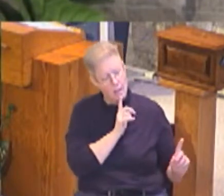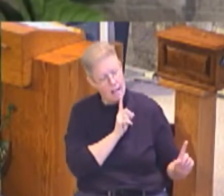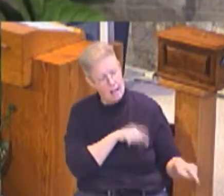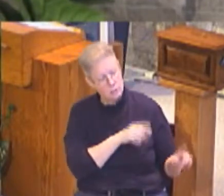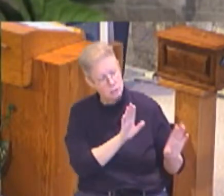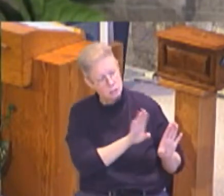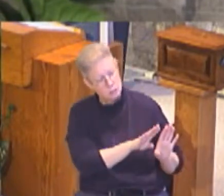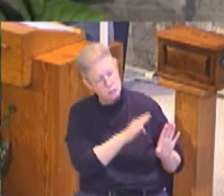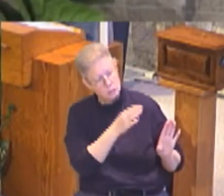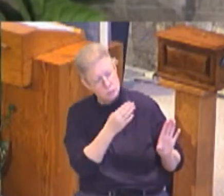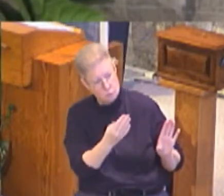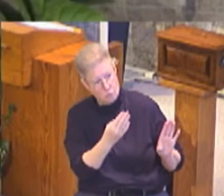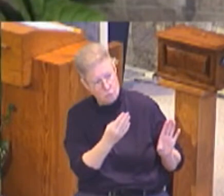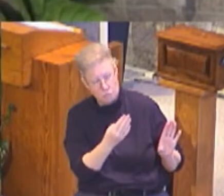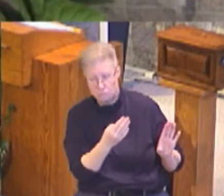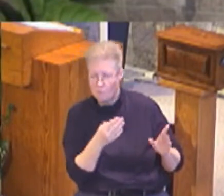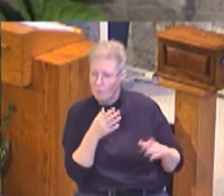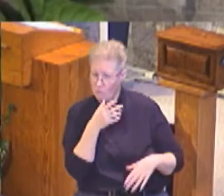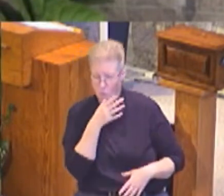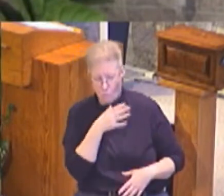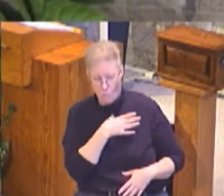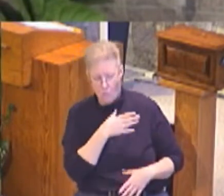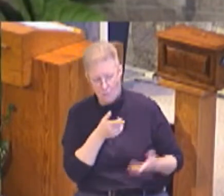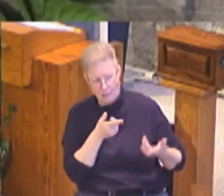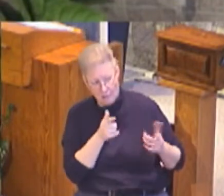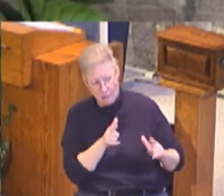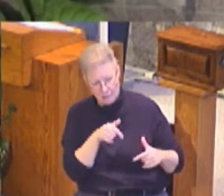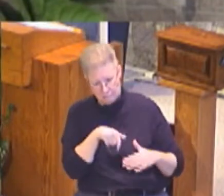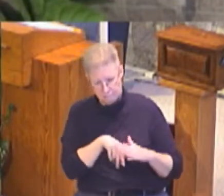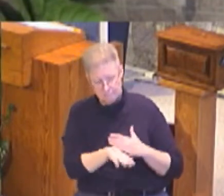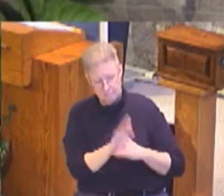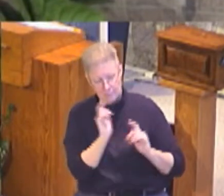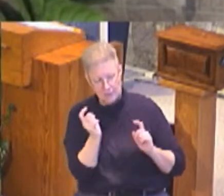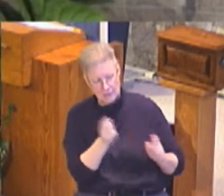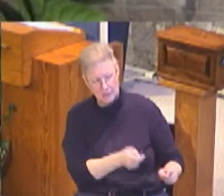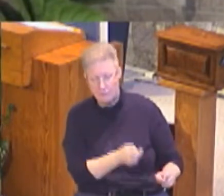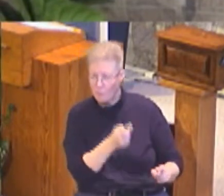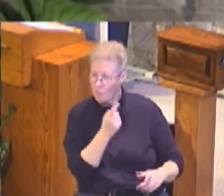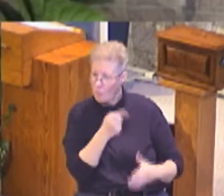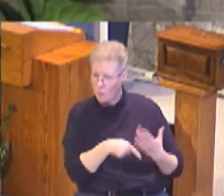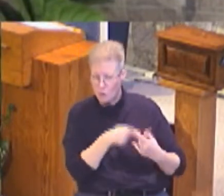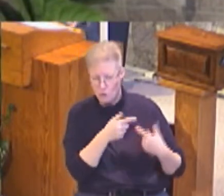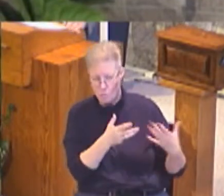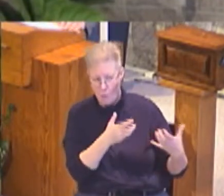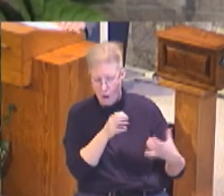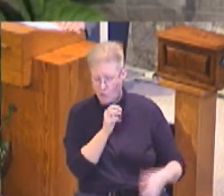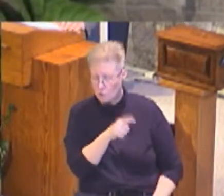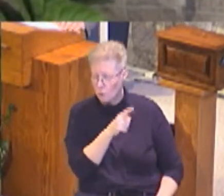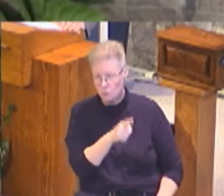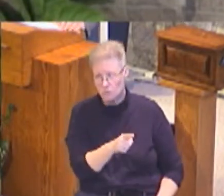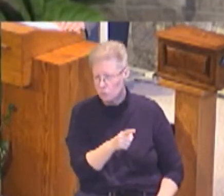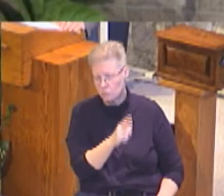in and give her what she wants, because otherwise she will never leave me